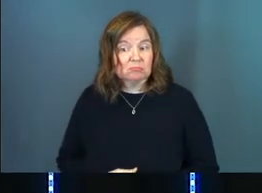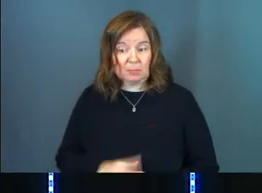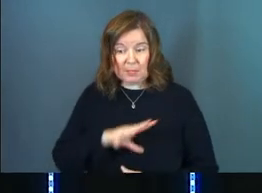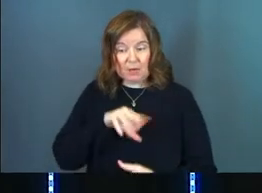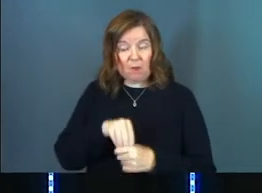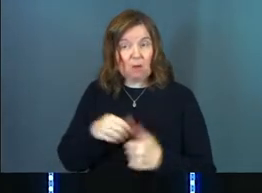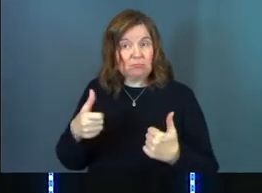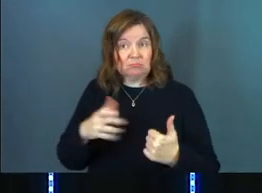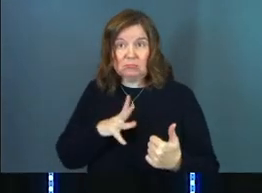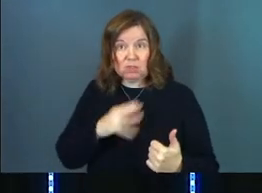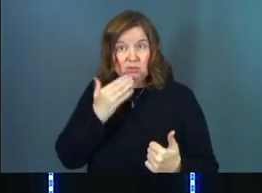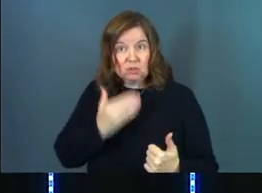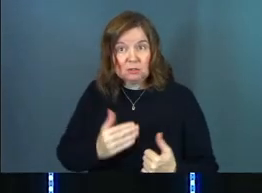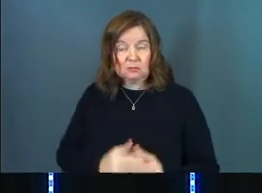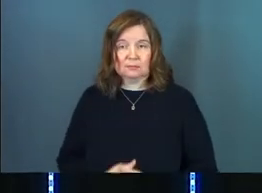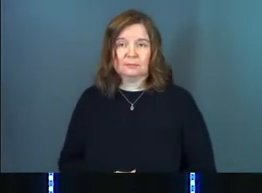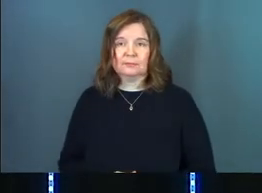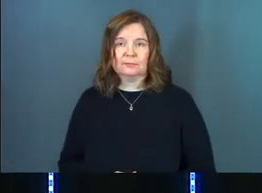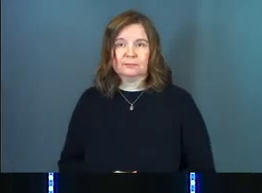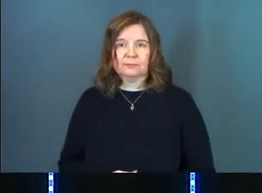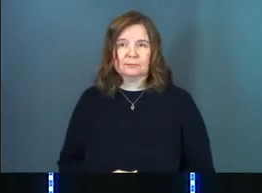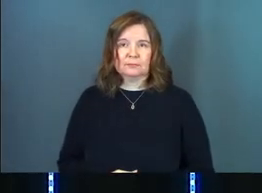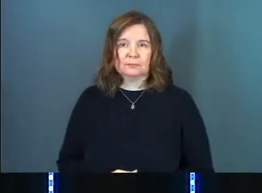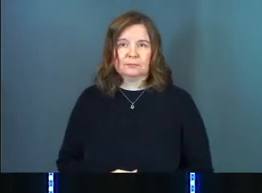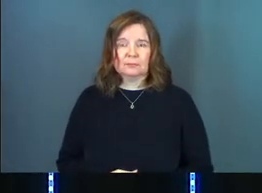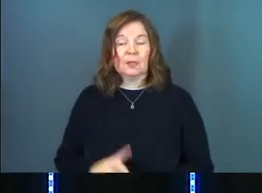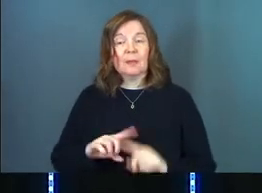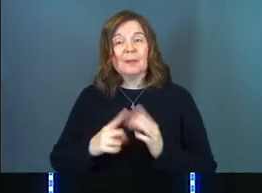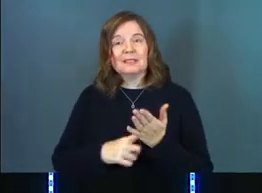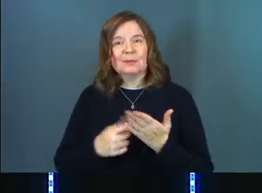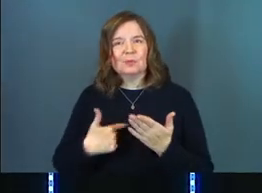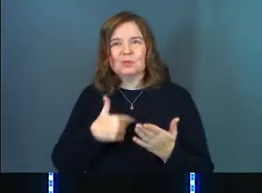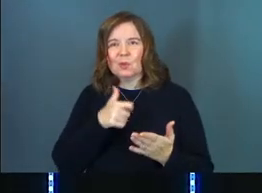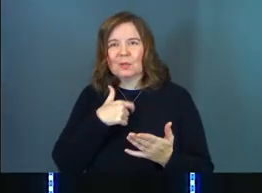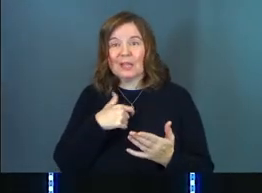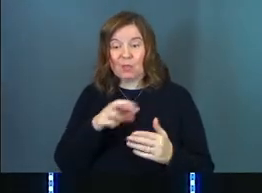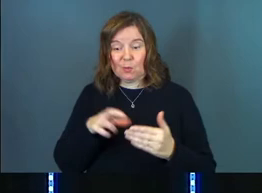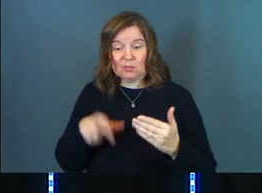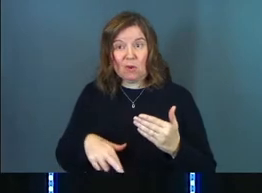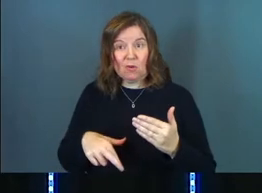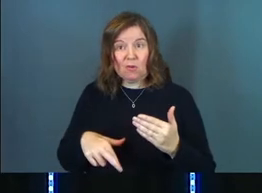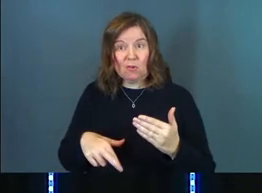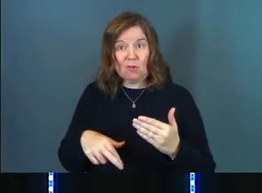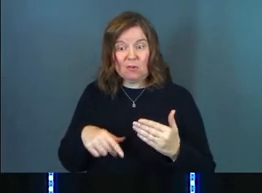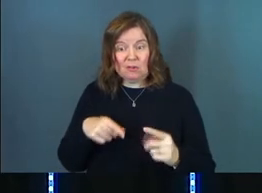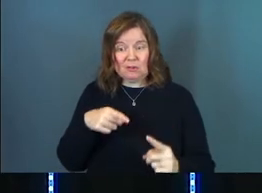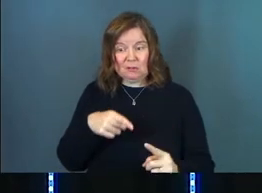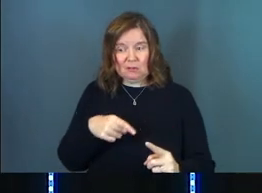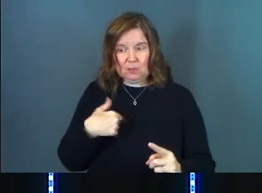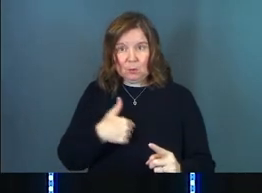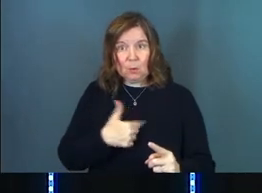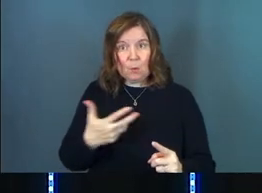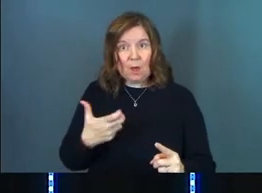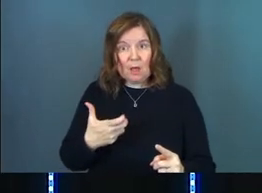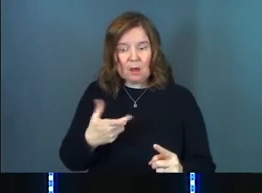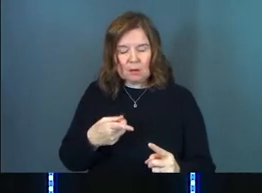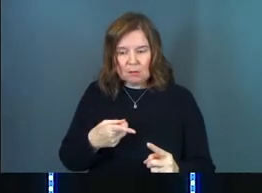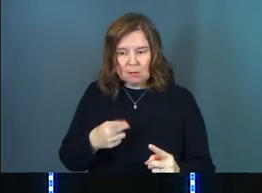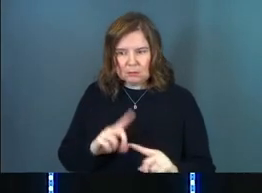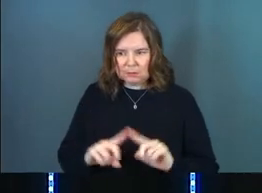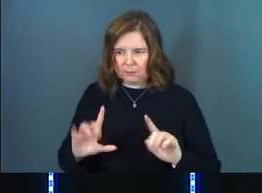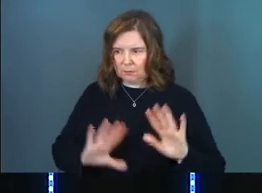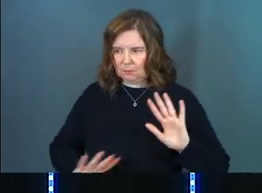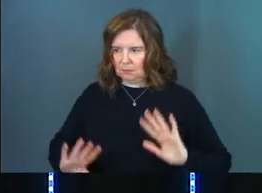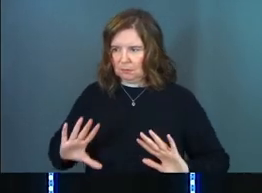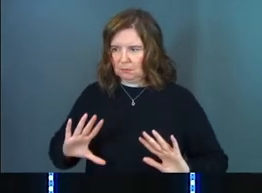Be involved. That's good. But sometimes we don't get the outcome that we wanted to